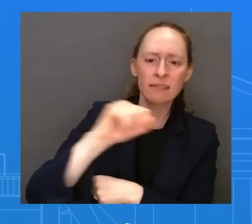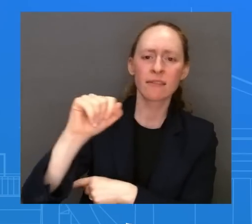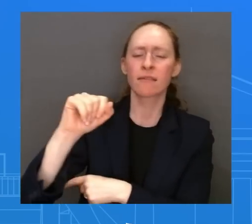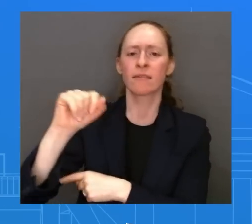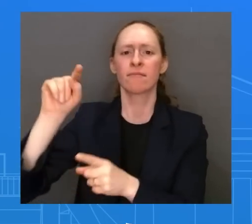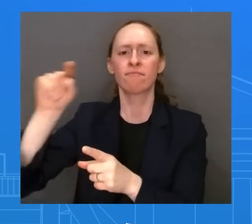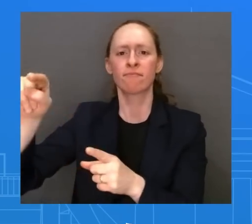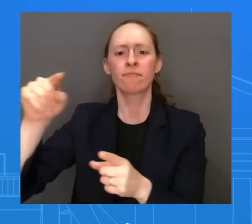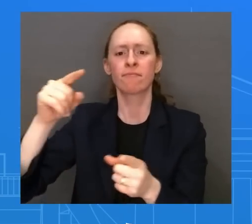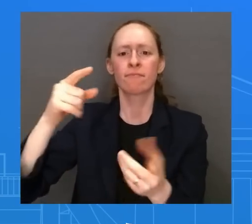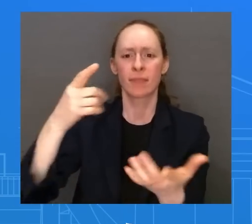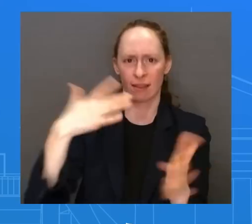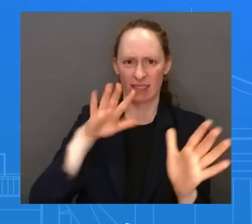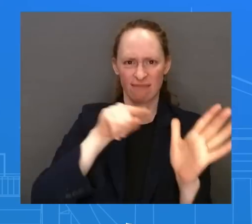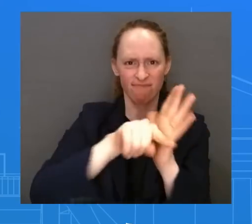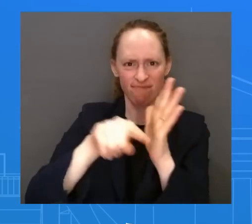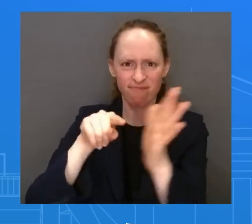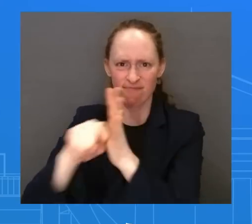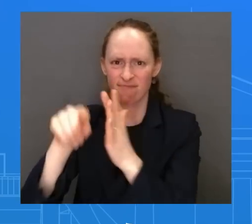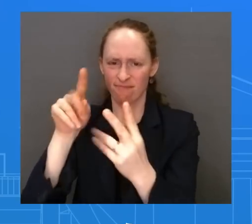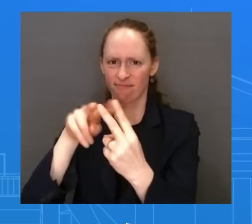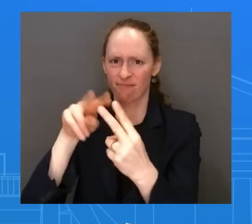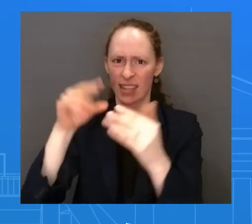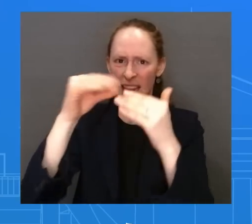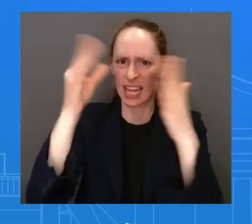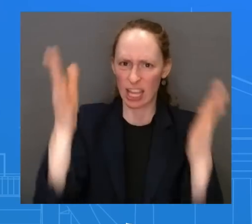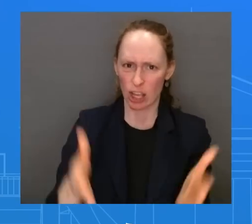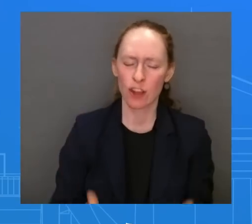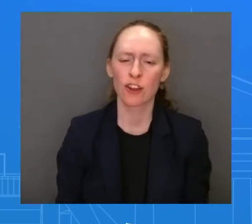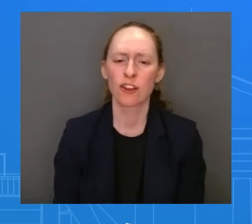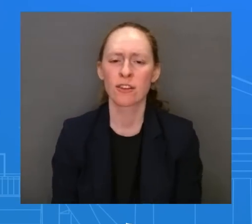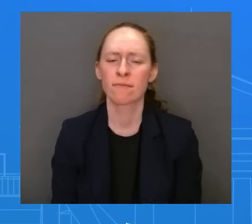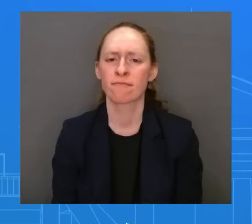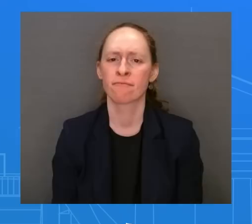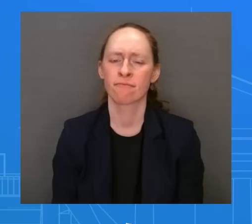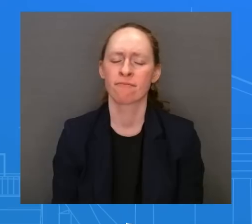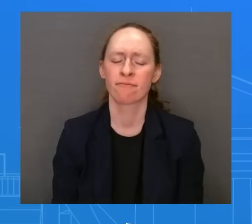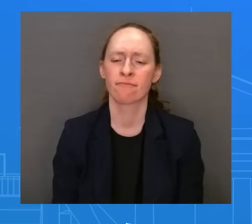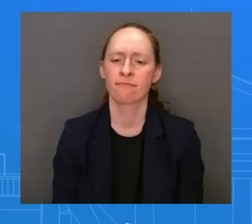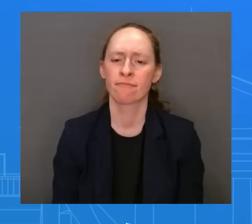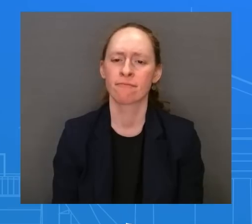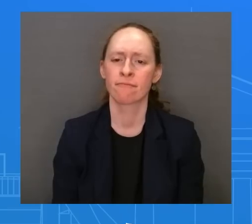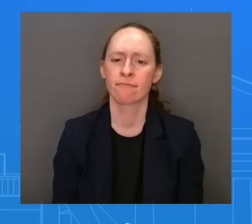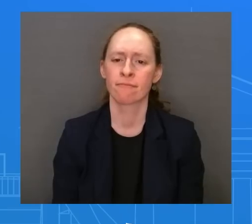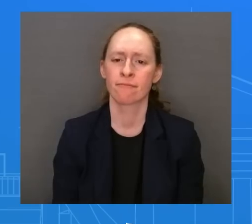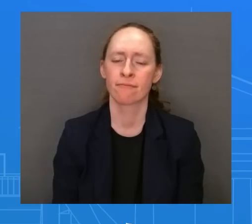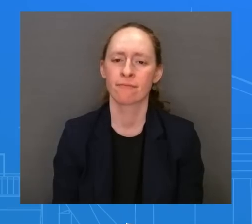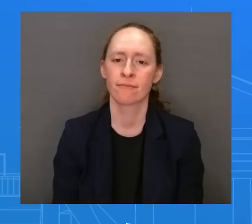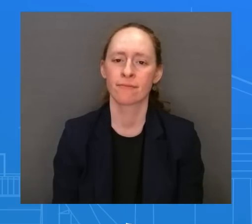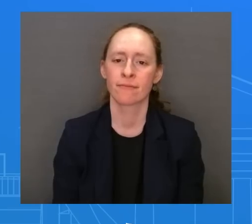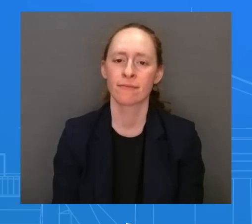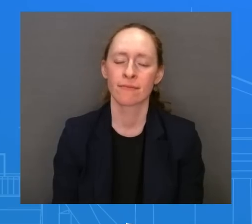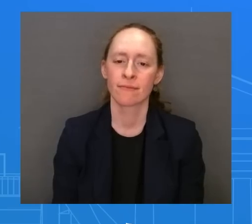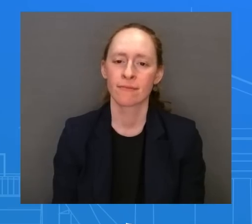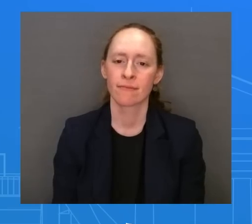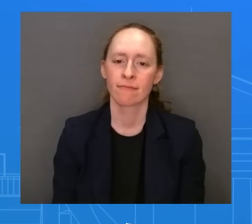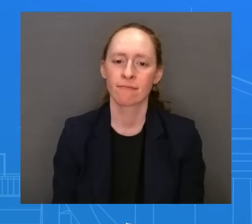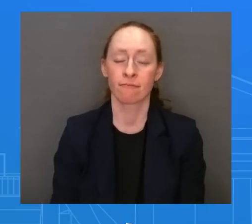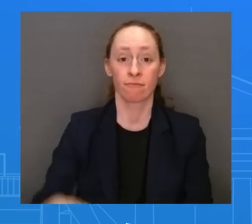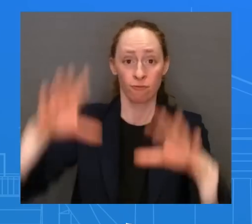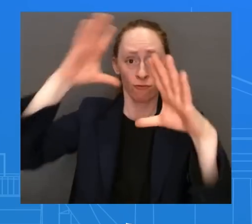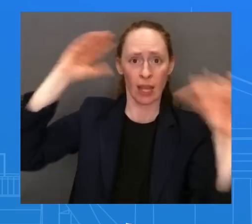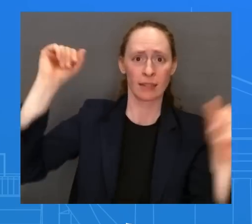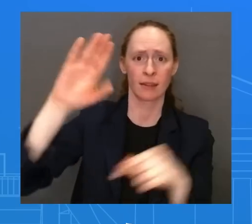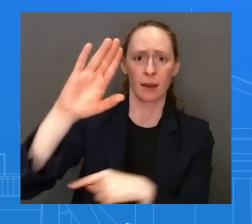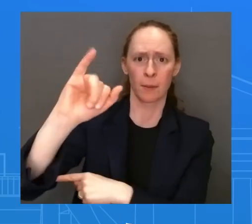significantly limited options available to him President Biden inherited a forced presence in Afghanistan of